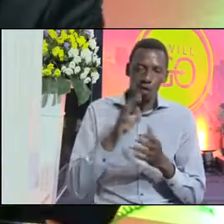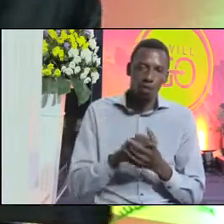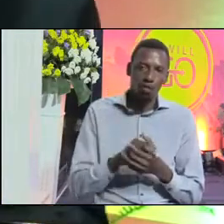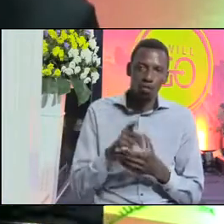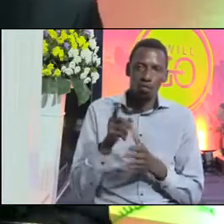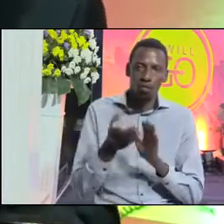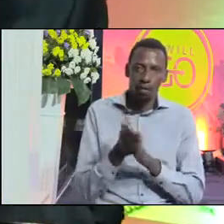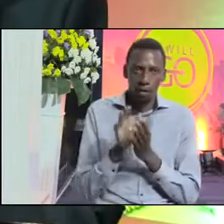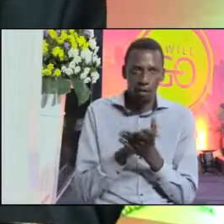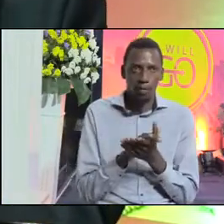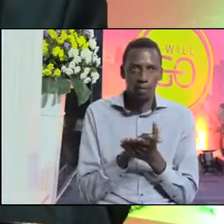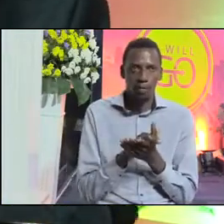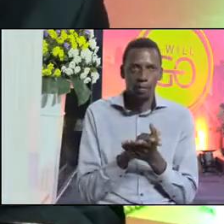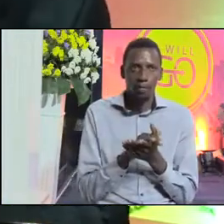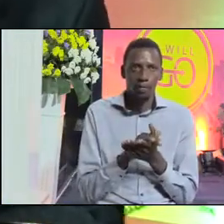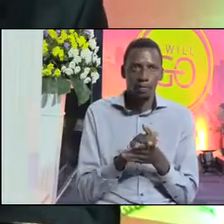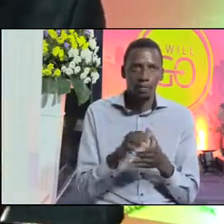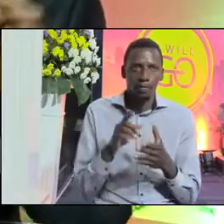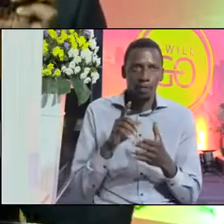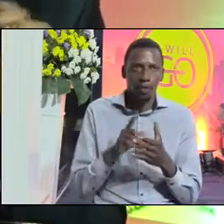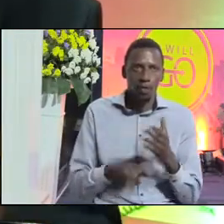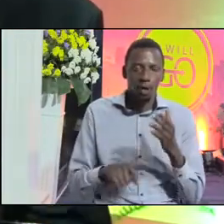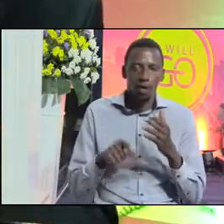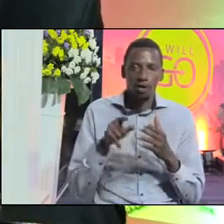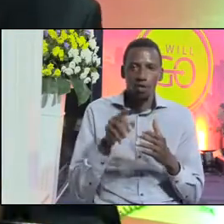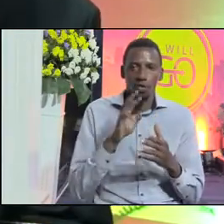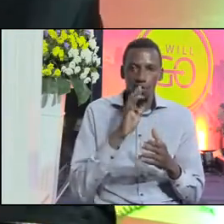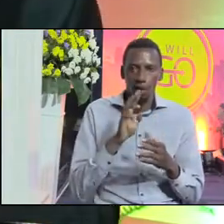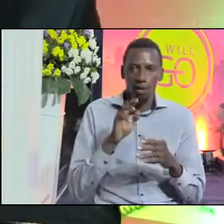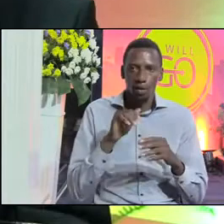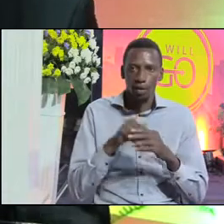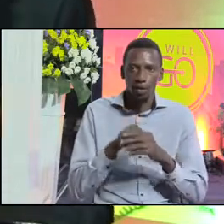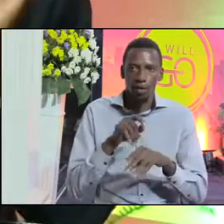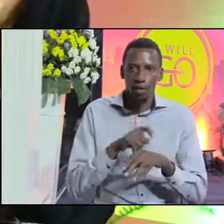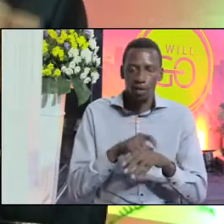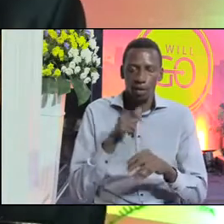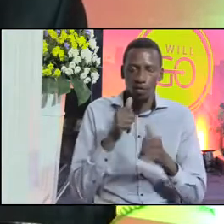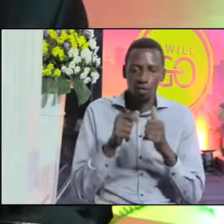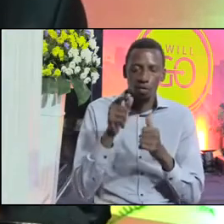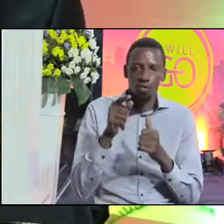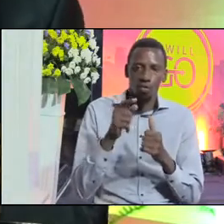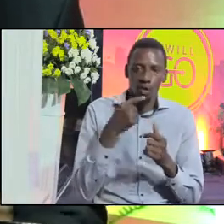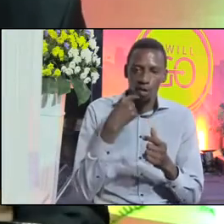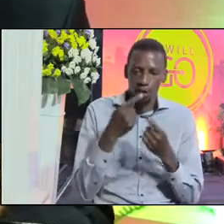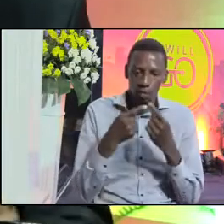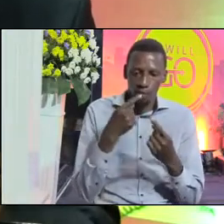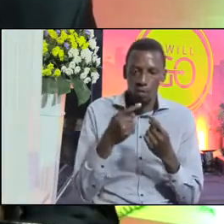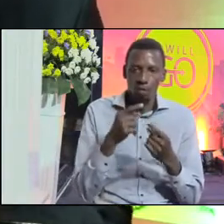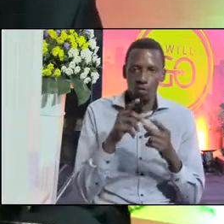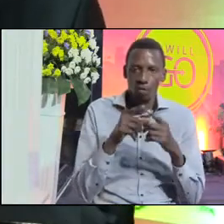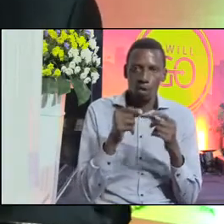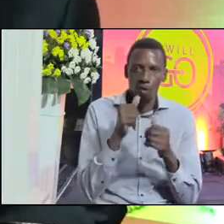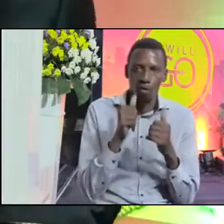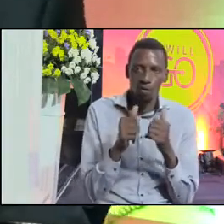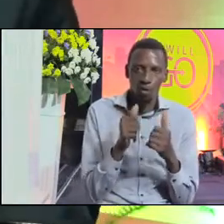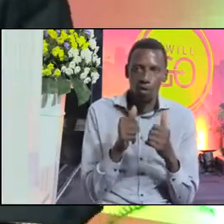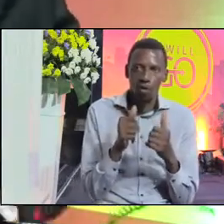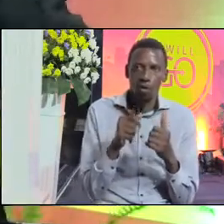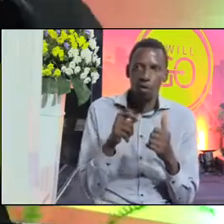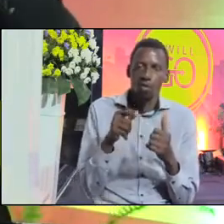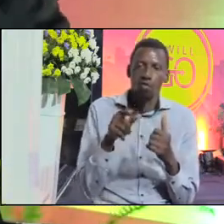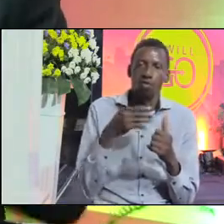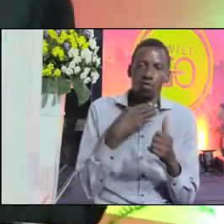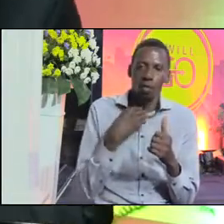are becoming what you are in the moment you speak the words which identify how you are to be